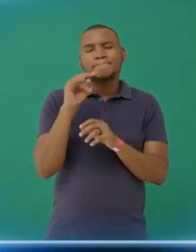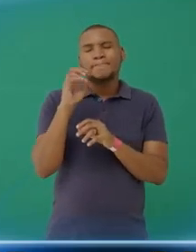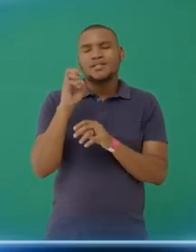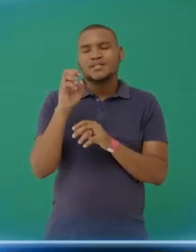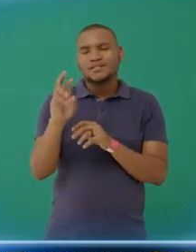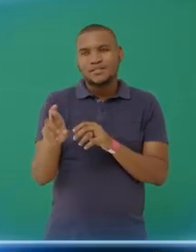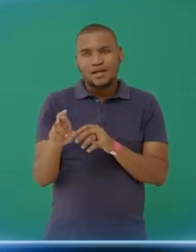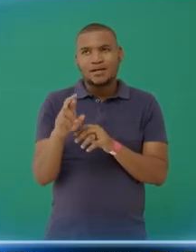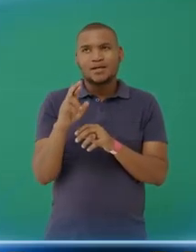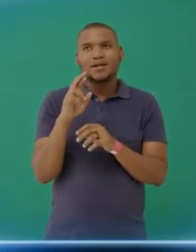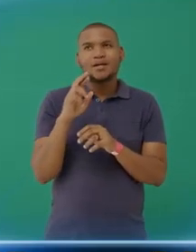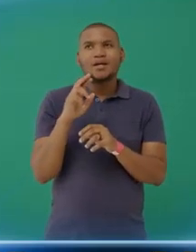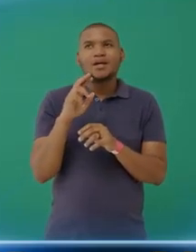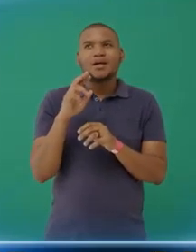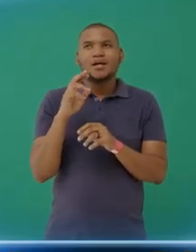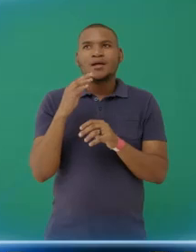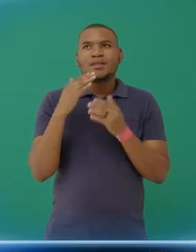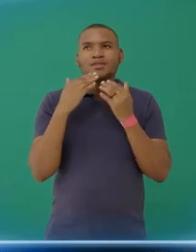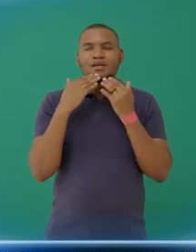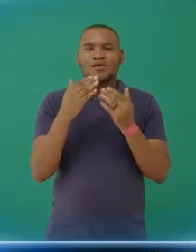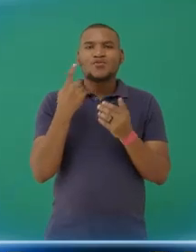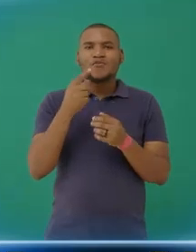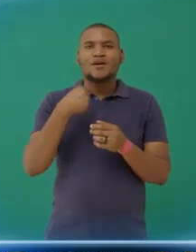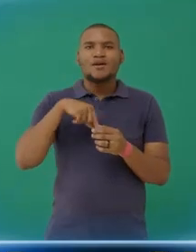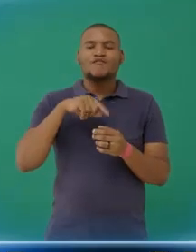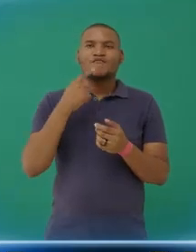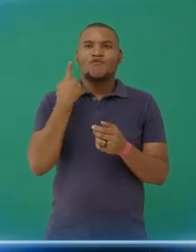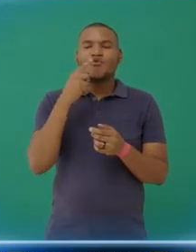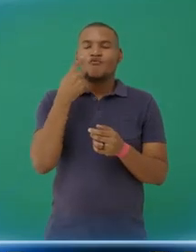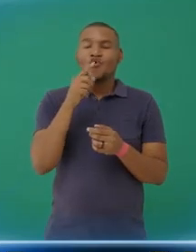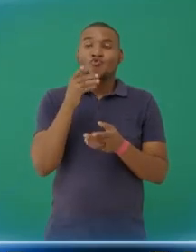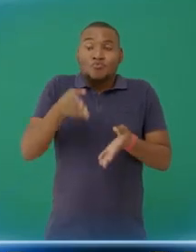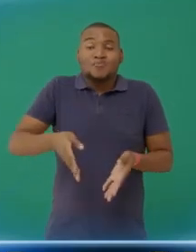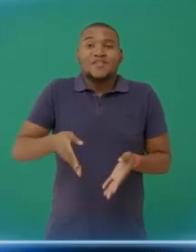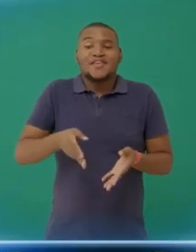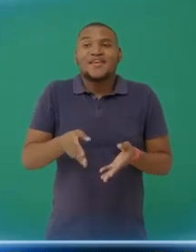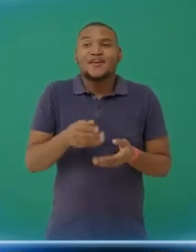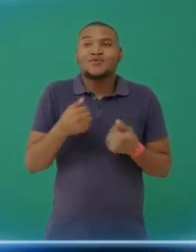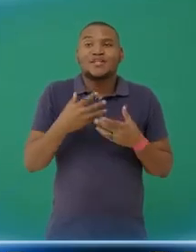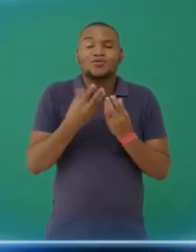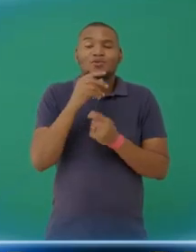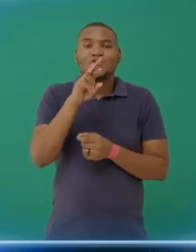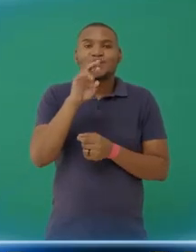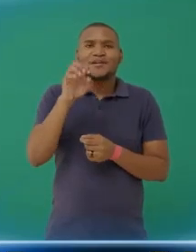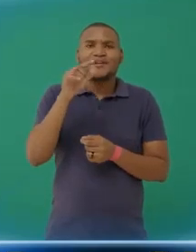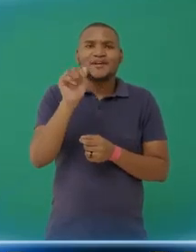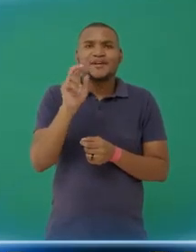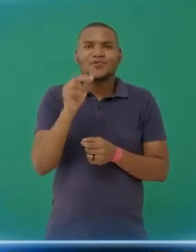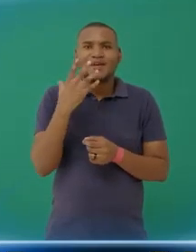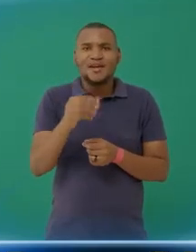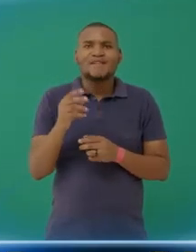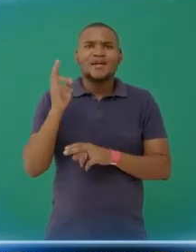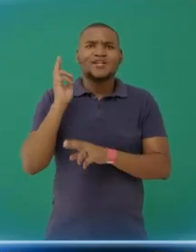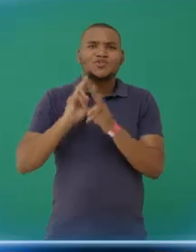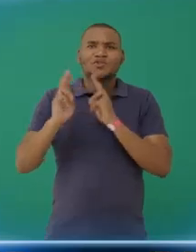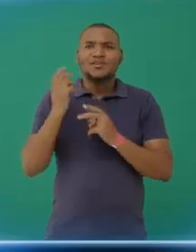Regan, welcome to the broadcast. So good to have you here. I'll start with you, Regan. We have an historic day today. How are you